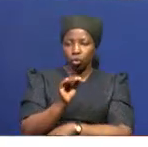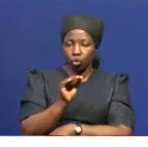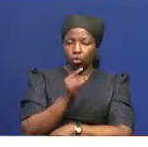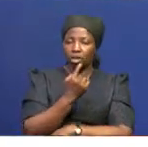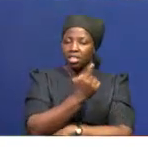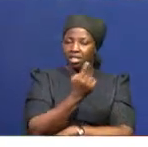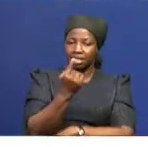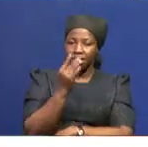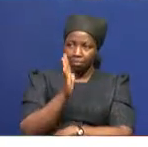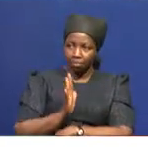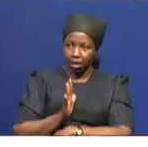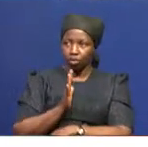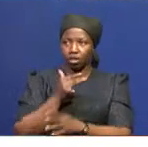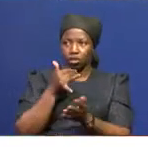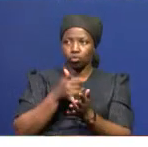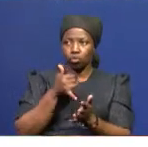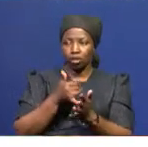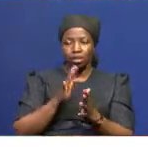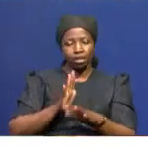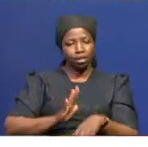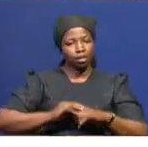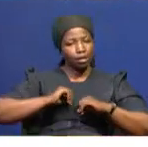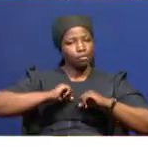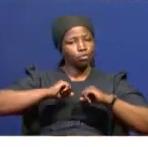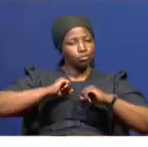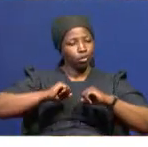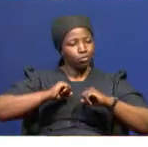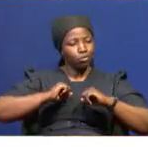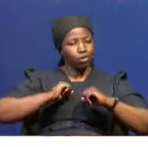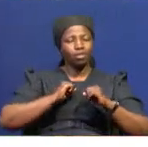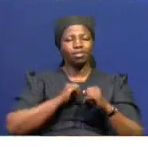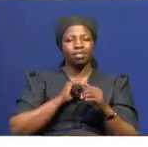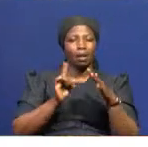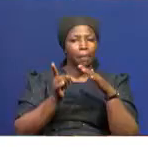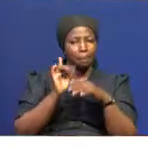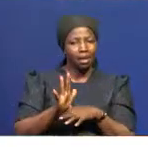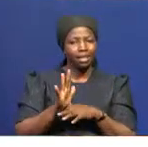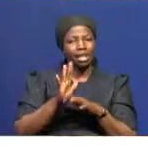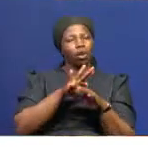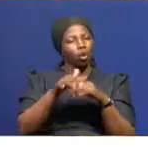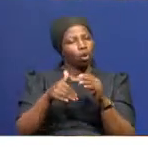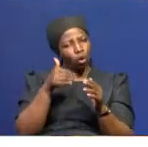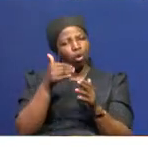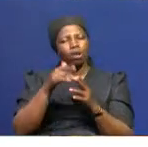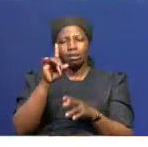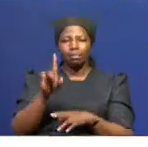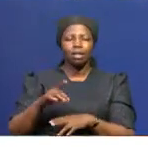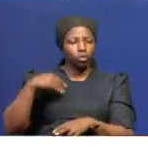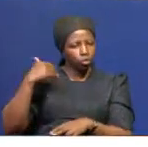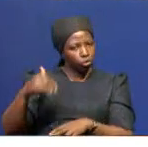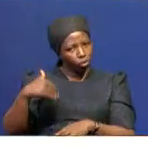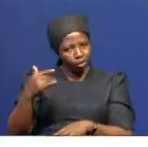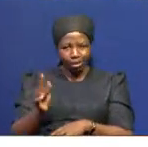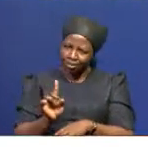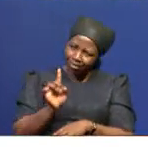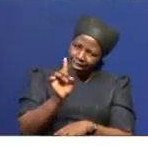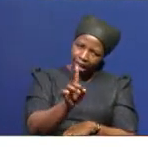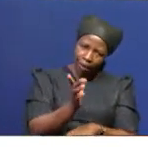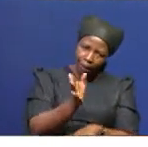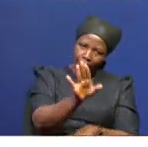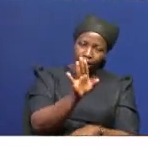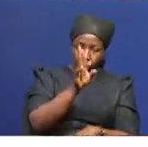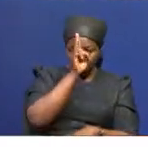person, including senior officers, even the minister, everybody else has to always go back to a police